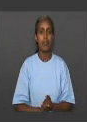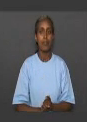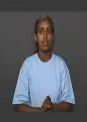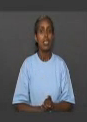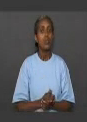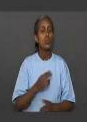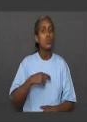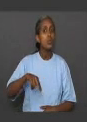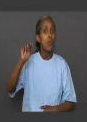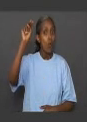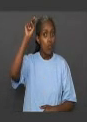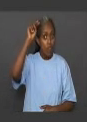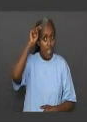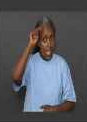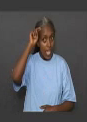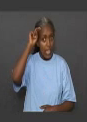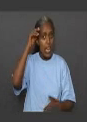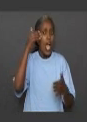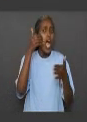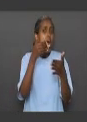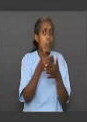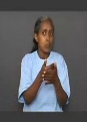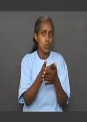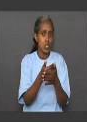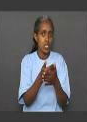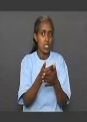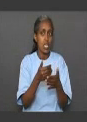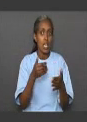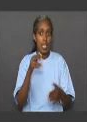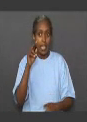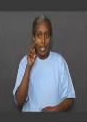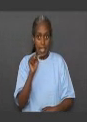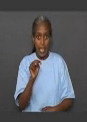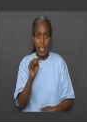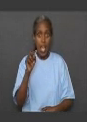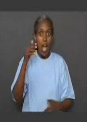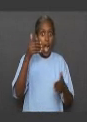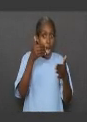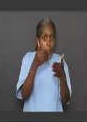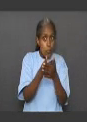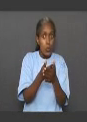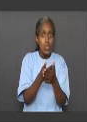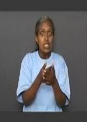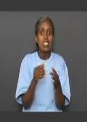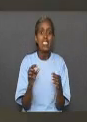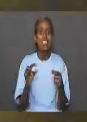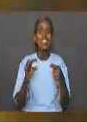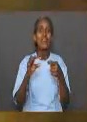the power of n approaches as n approaches infinity.